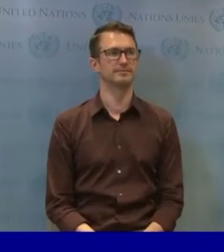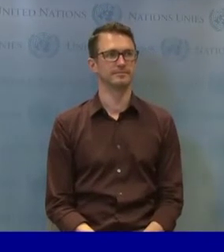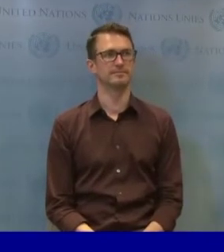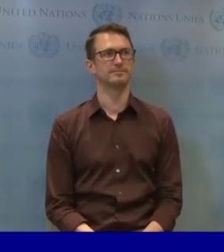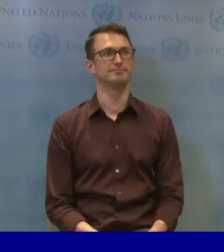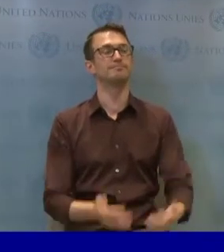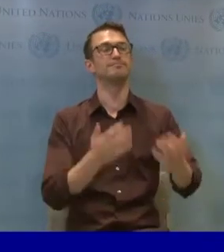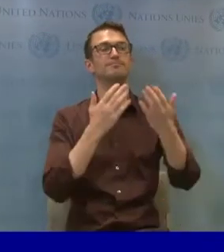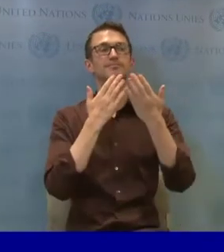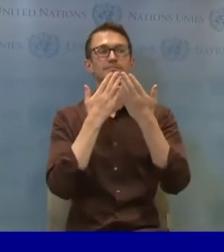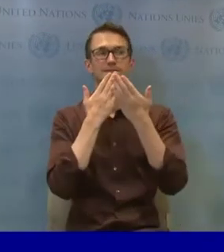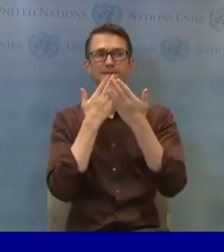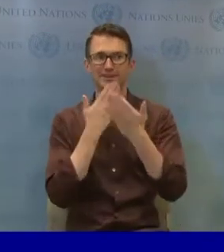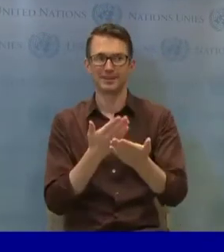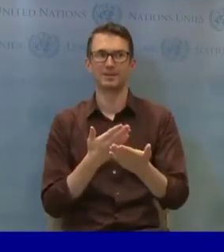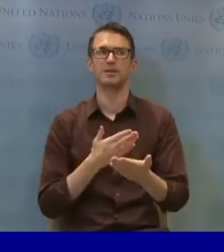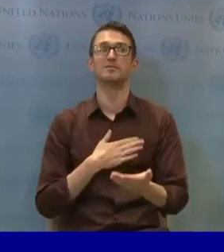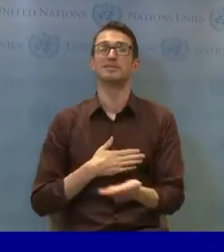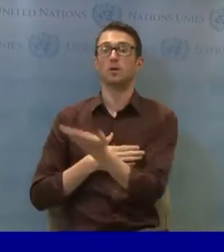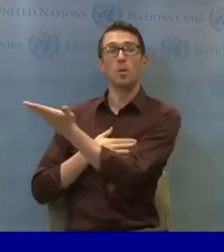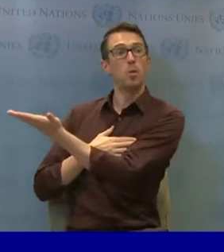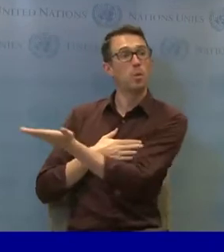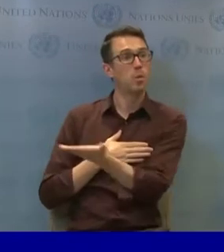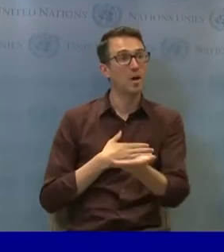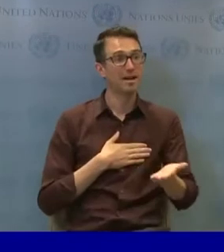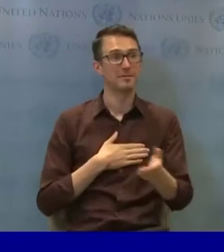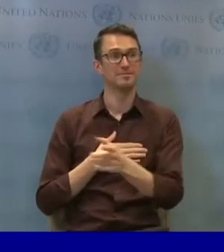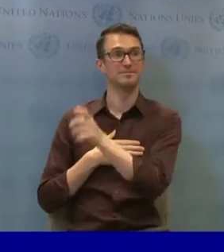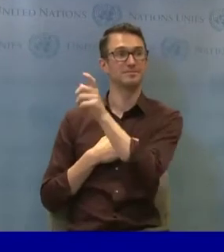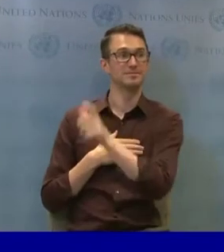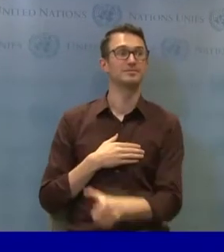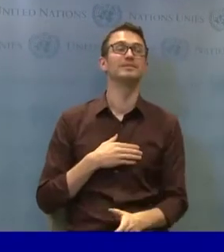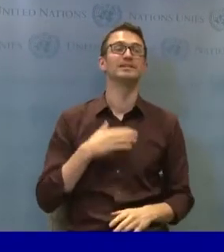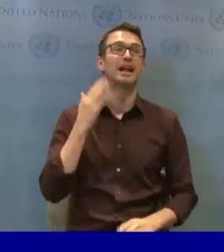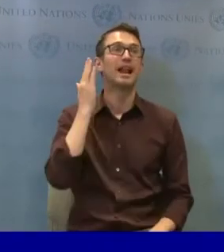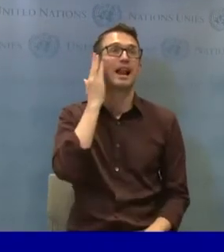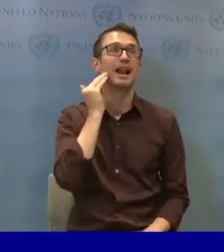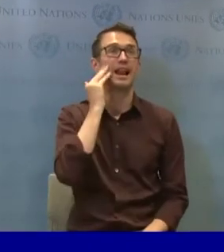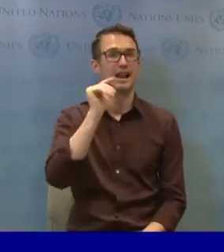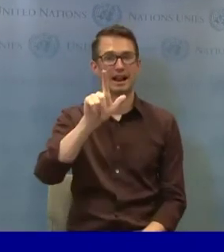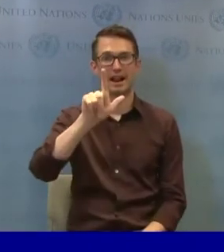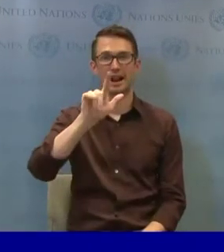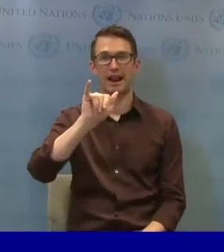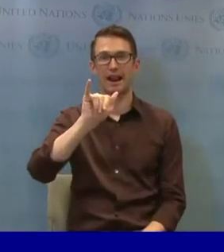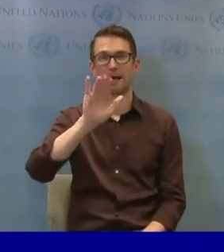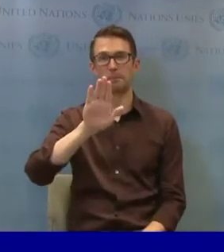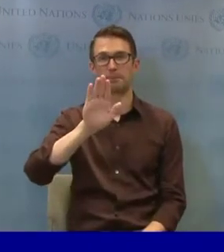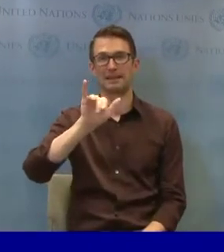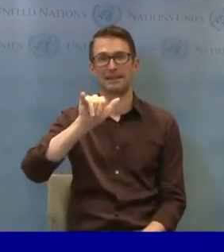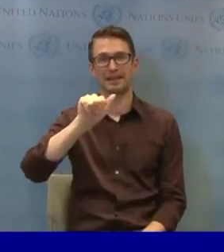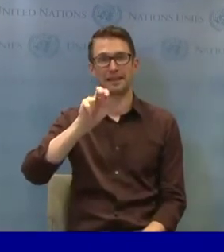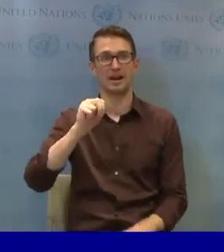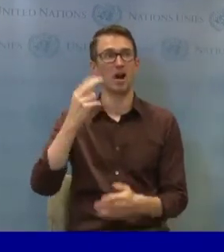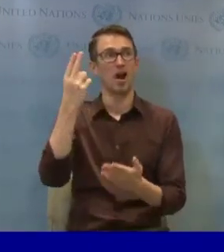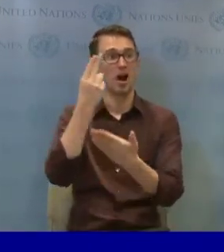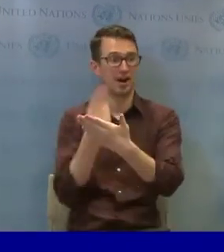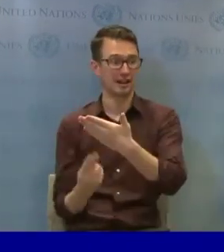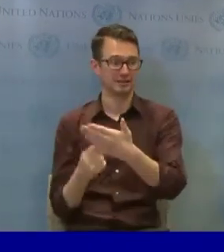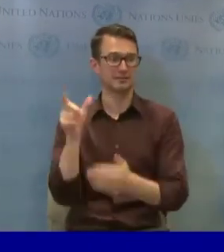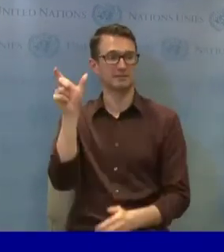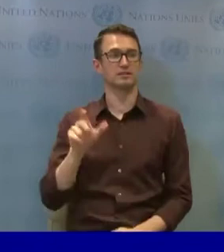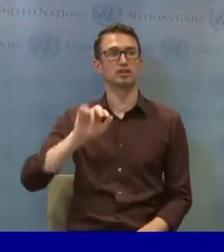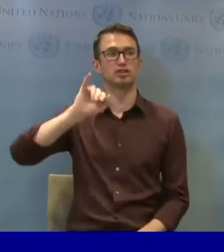Welcome to the stage the famous Libyan artist and human rights activist, Ms. Jihan Gigi Kikia, who will share